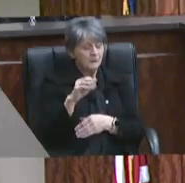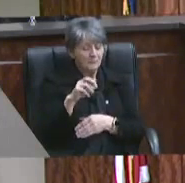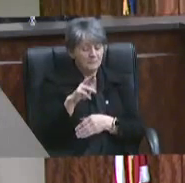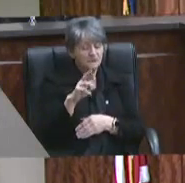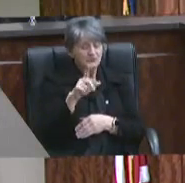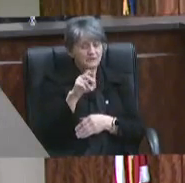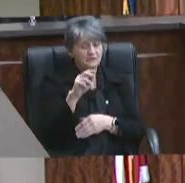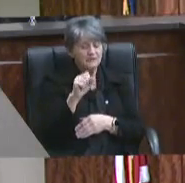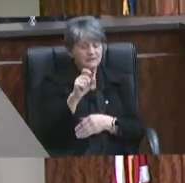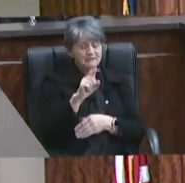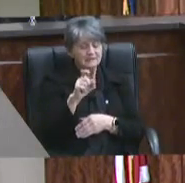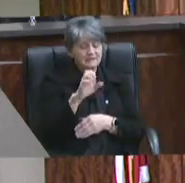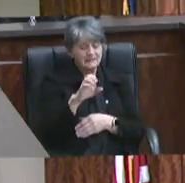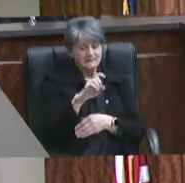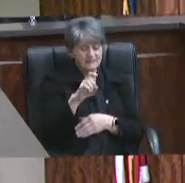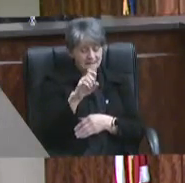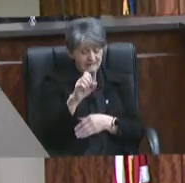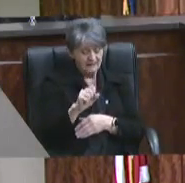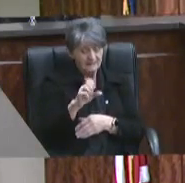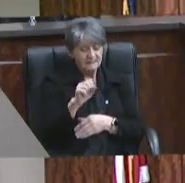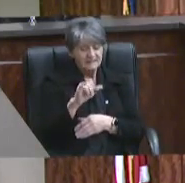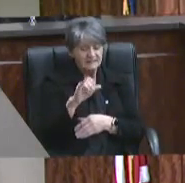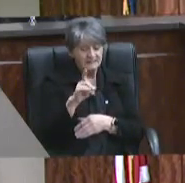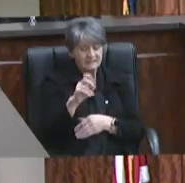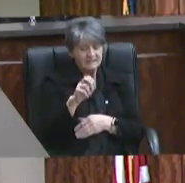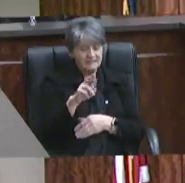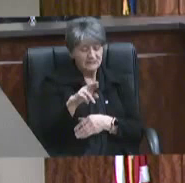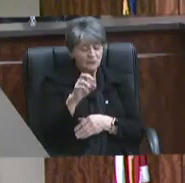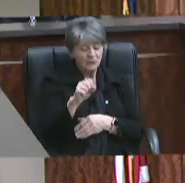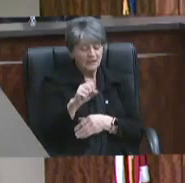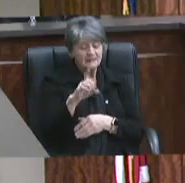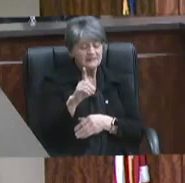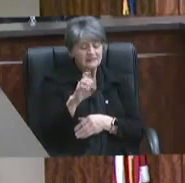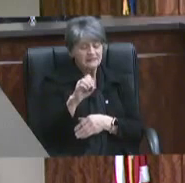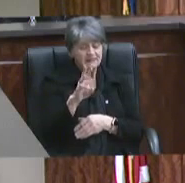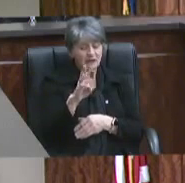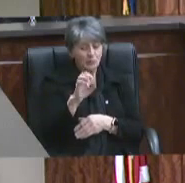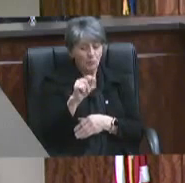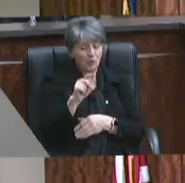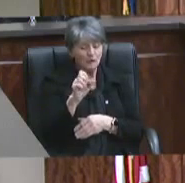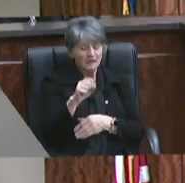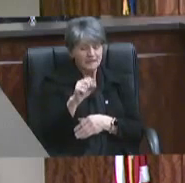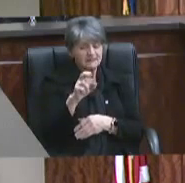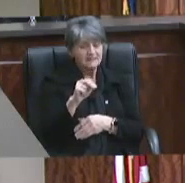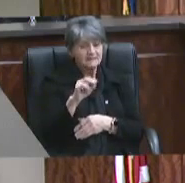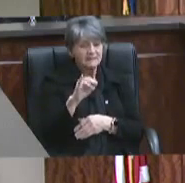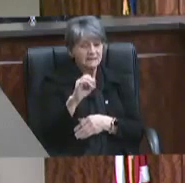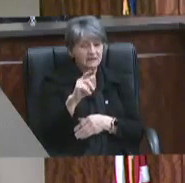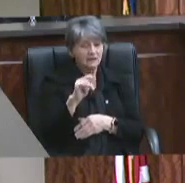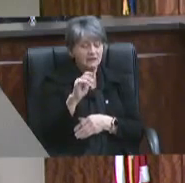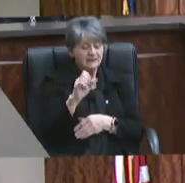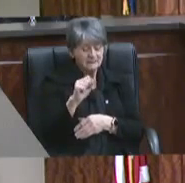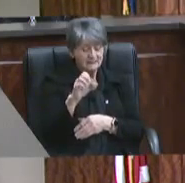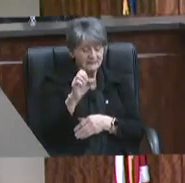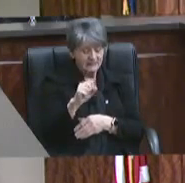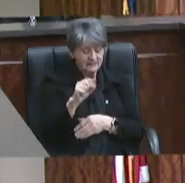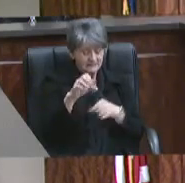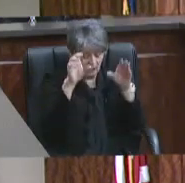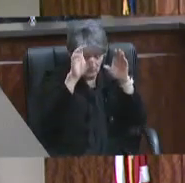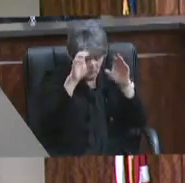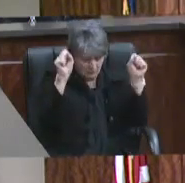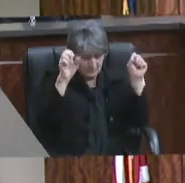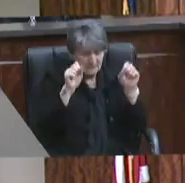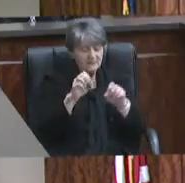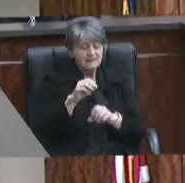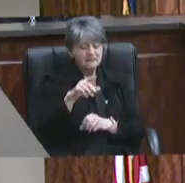Mr. Les? Yes. Mr. Sidnor? Yes. Mr. DeWalt? Yes. Ms. Nicholas? Yes. President Smalls?